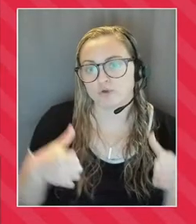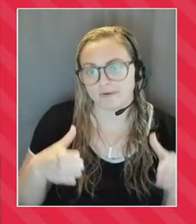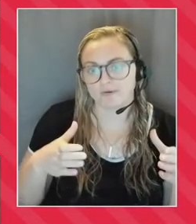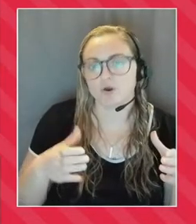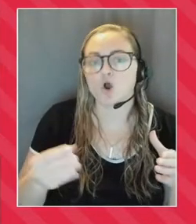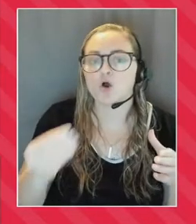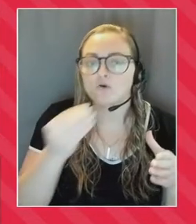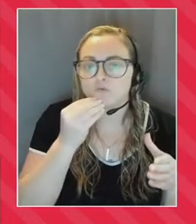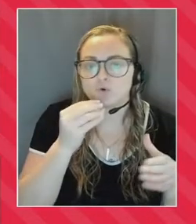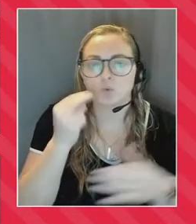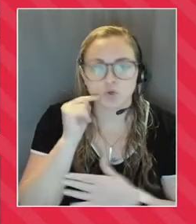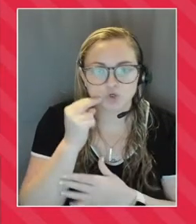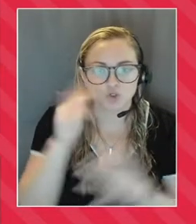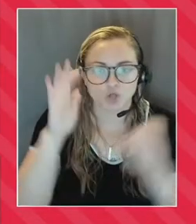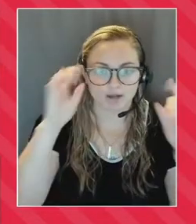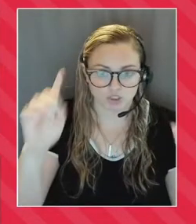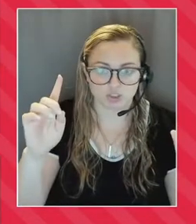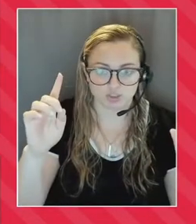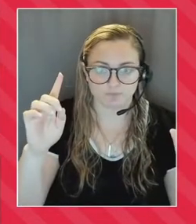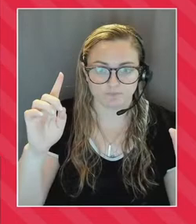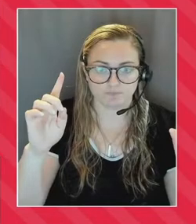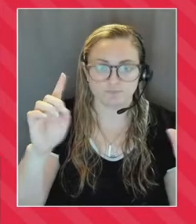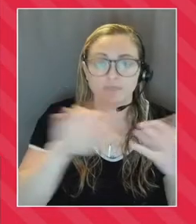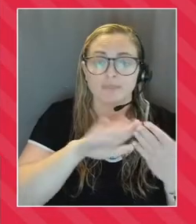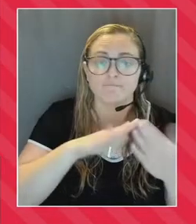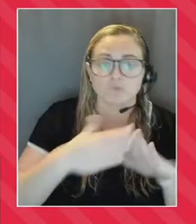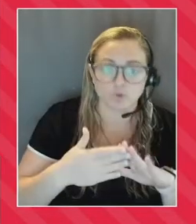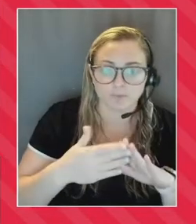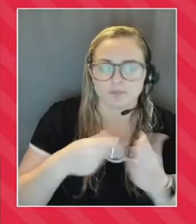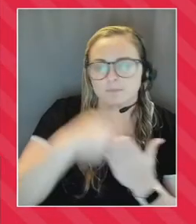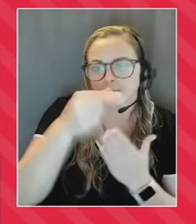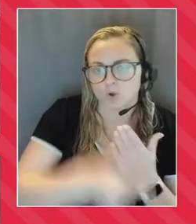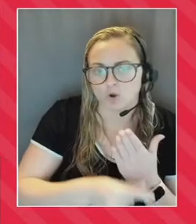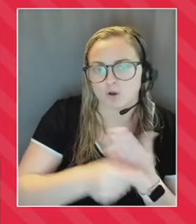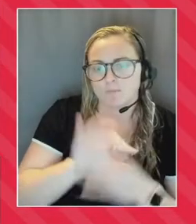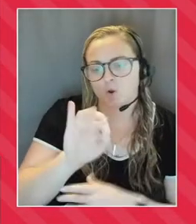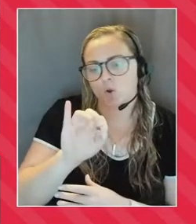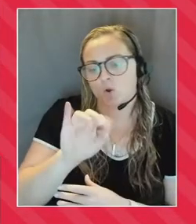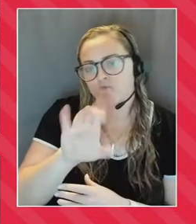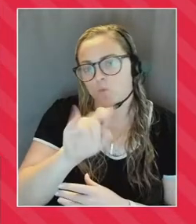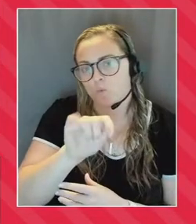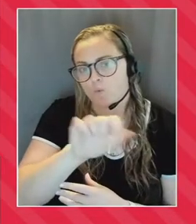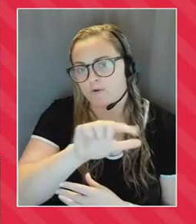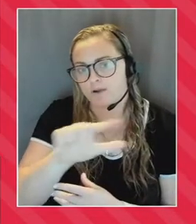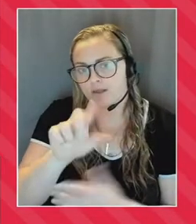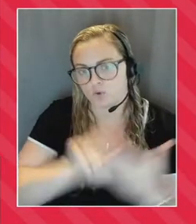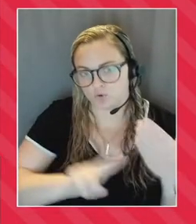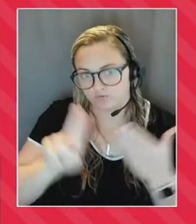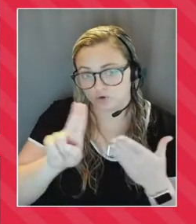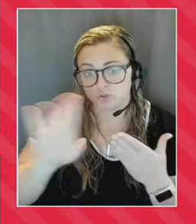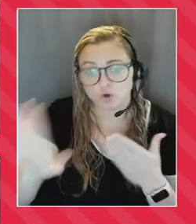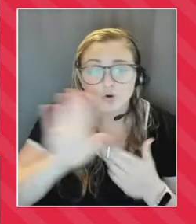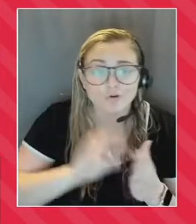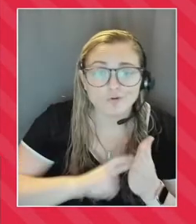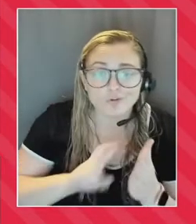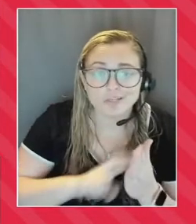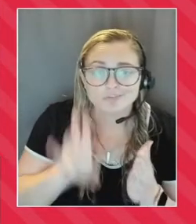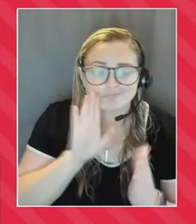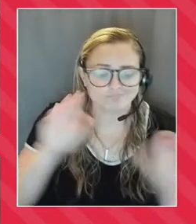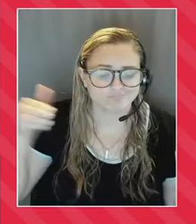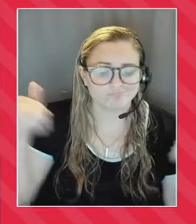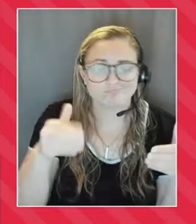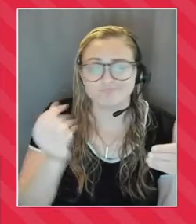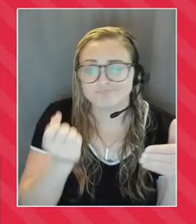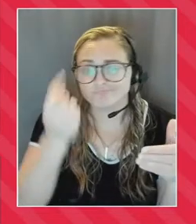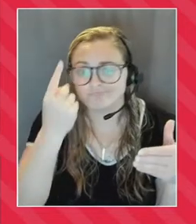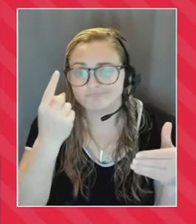food nutrition education in the communities program at Cornell University. Her research centers on